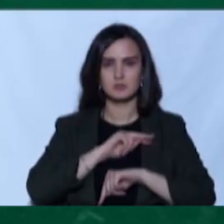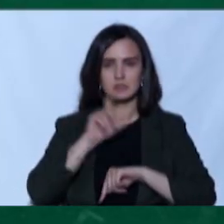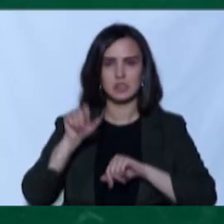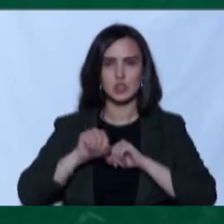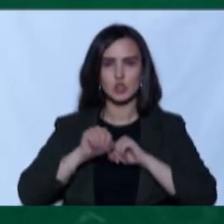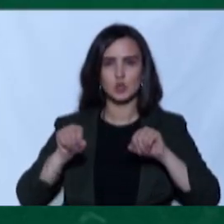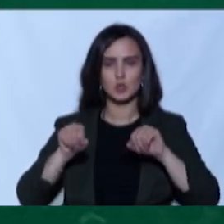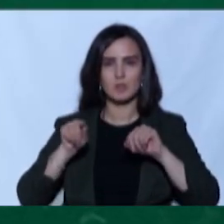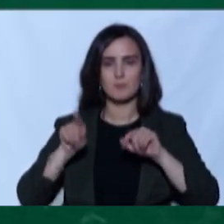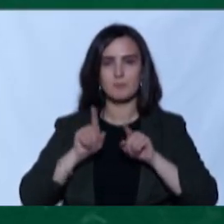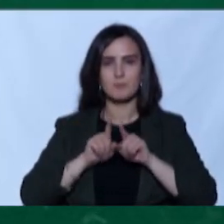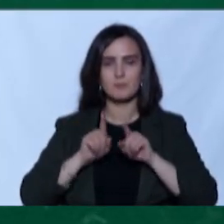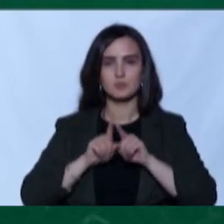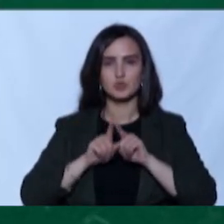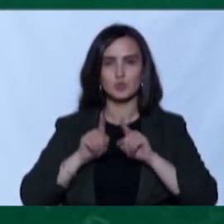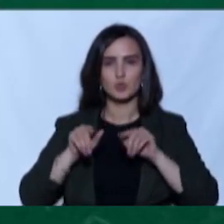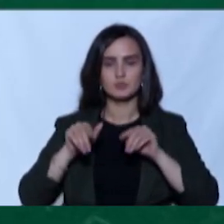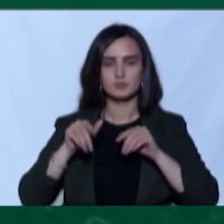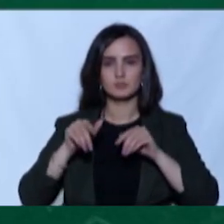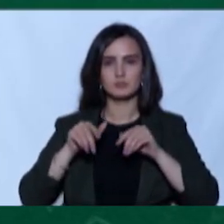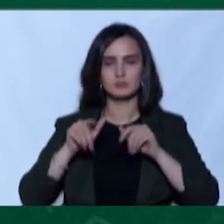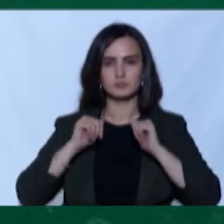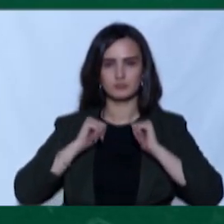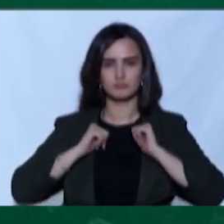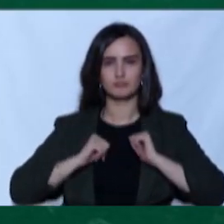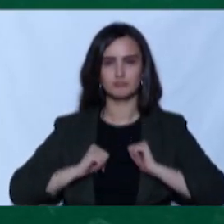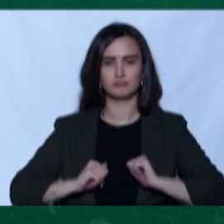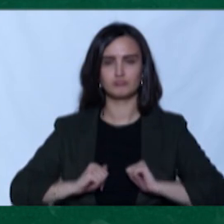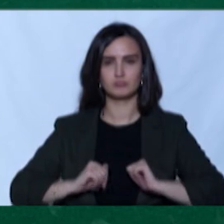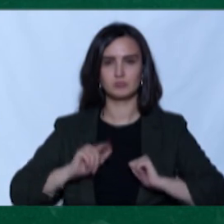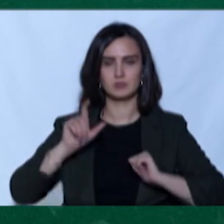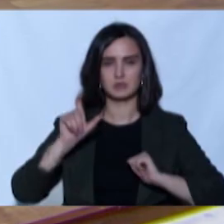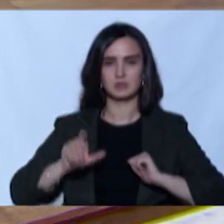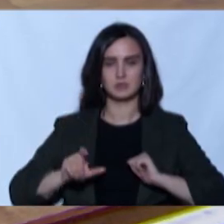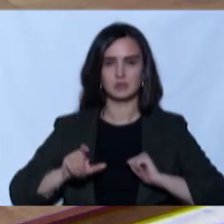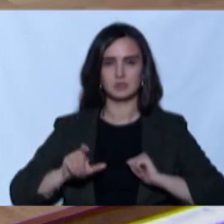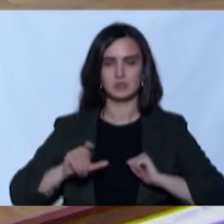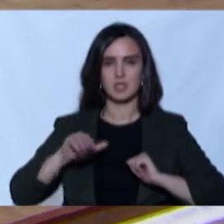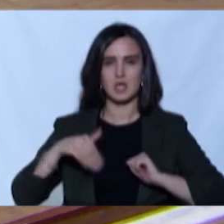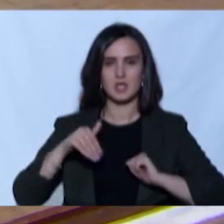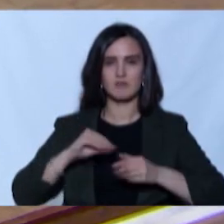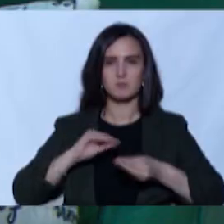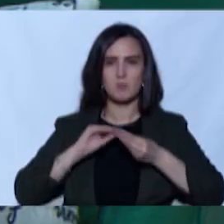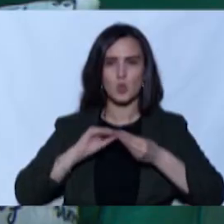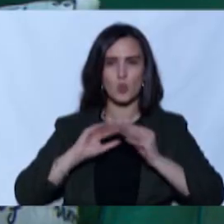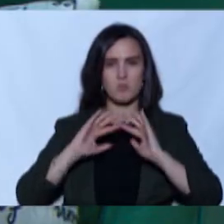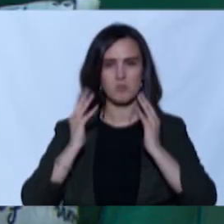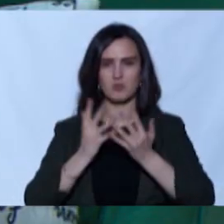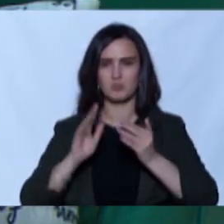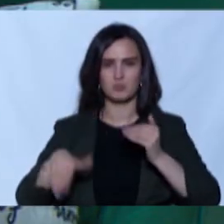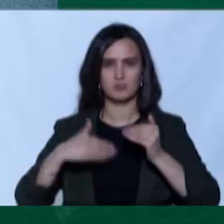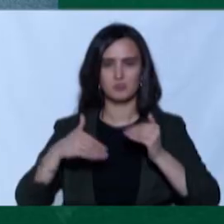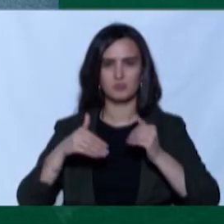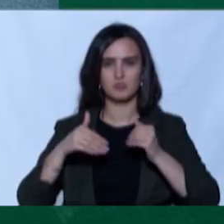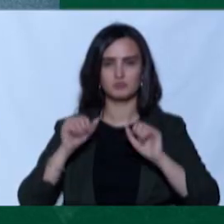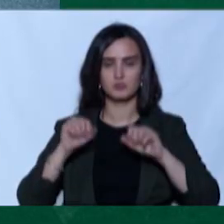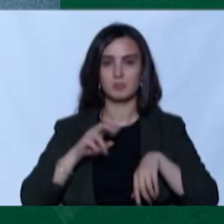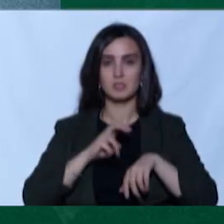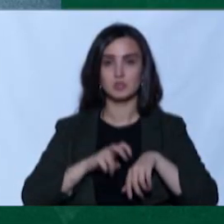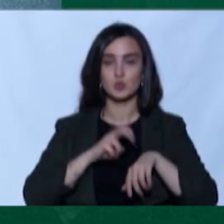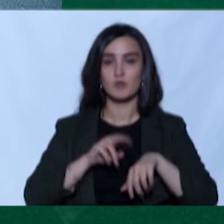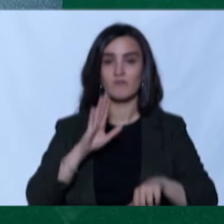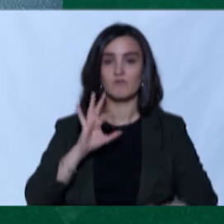is non-typical, and in the sense that he's quite asocial. He doesn't really have any friends. I mean, maybe you could count Dr.